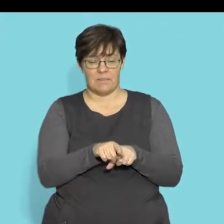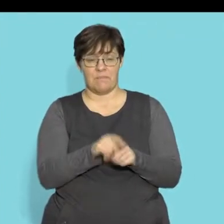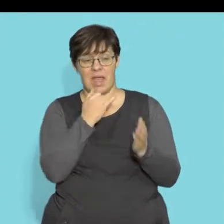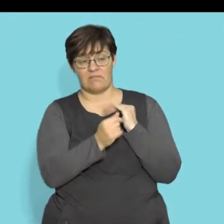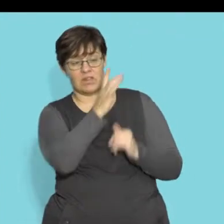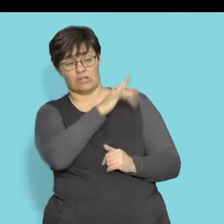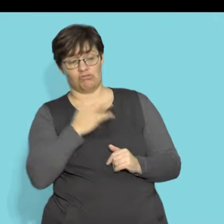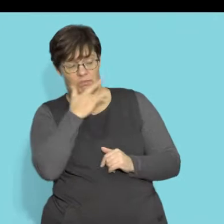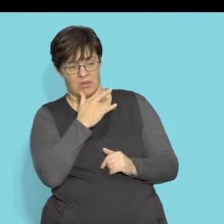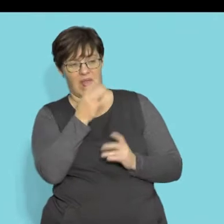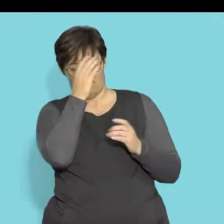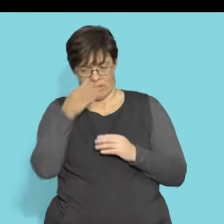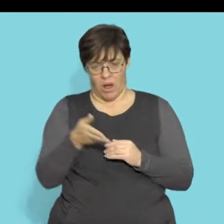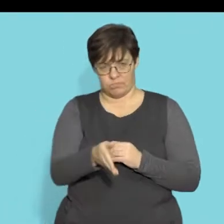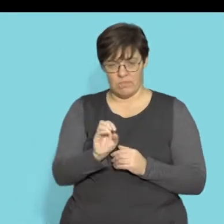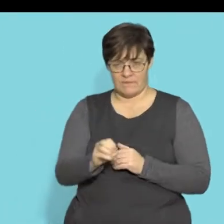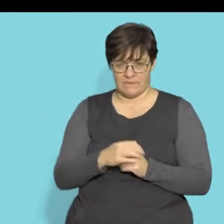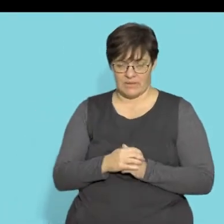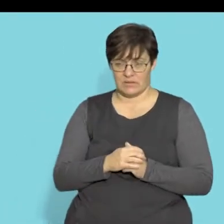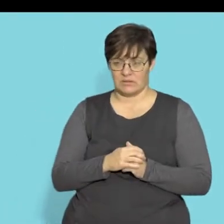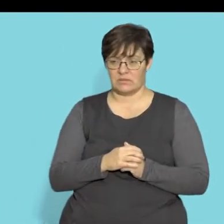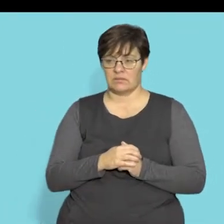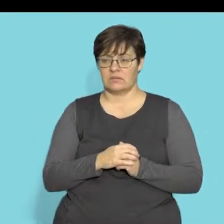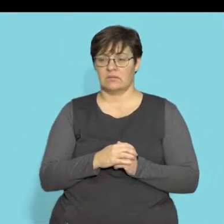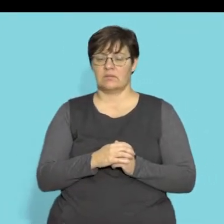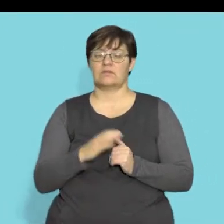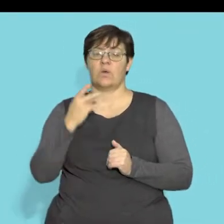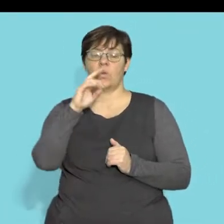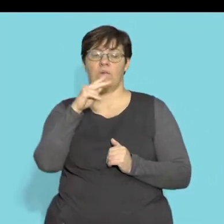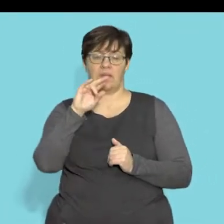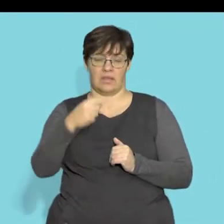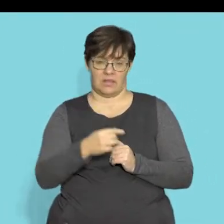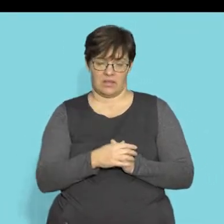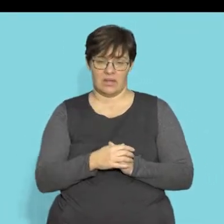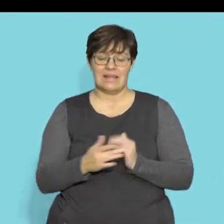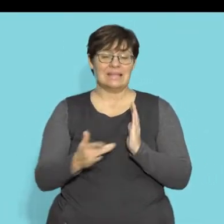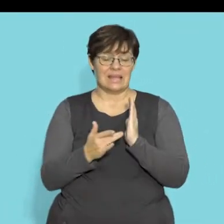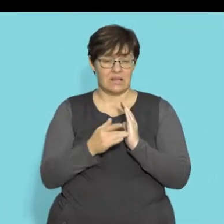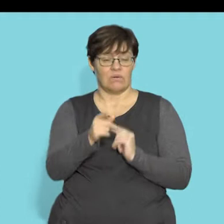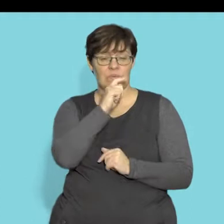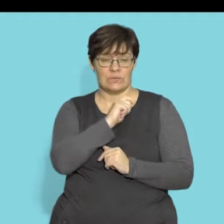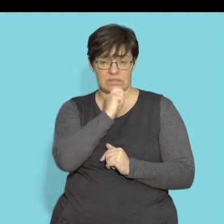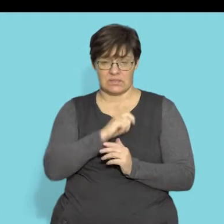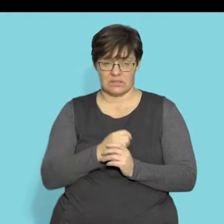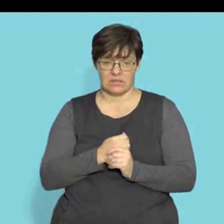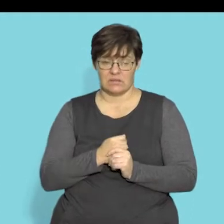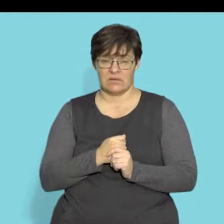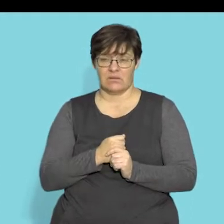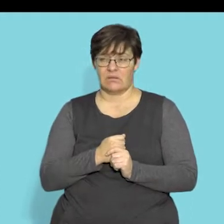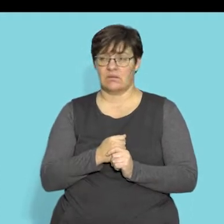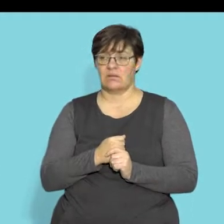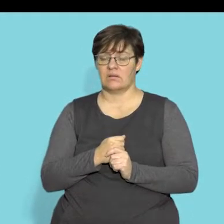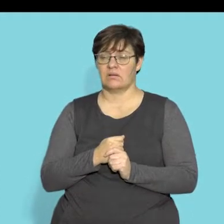the individual that donated the somatic cell. And we refer to this process as cloning, and the technique that has been used